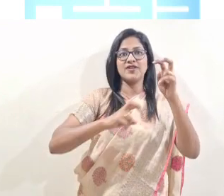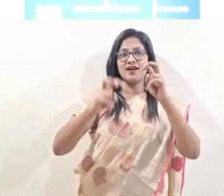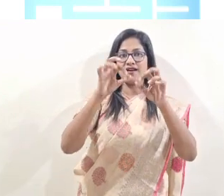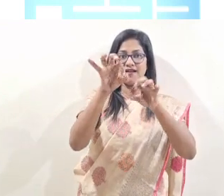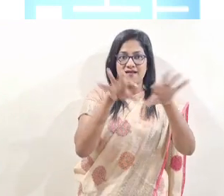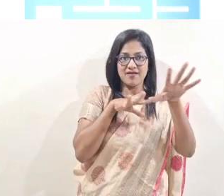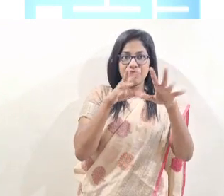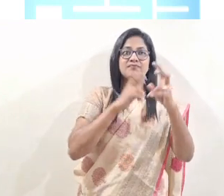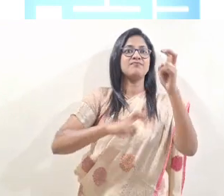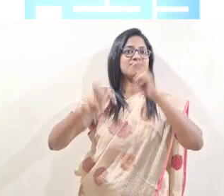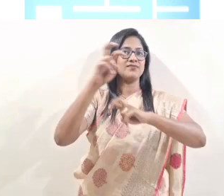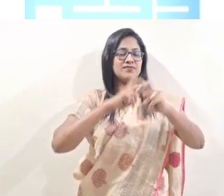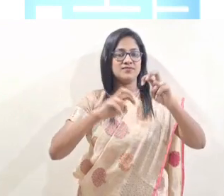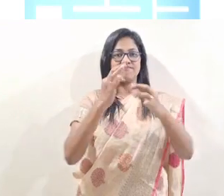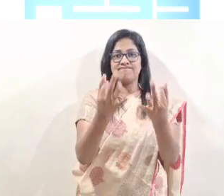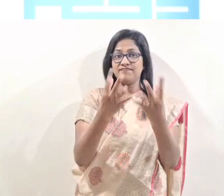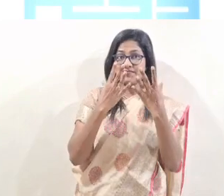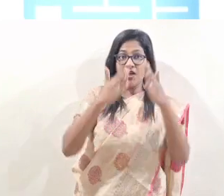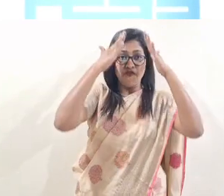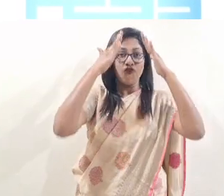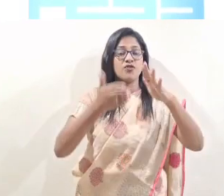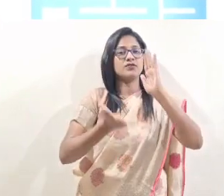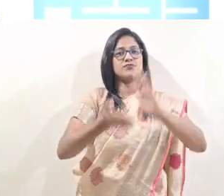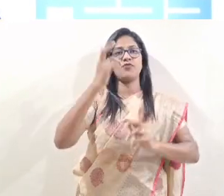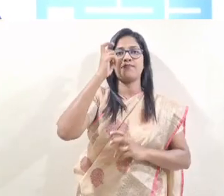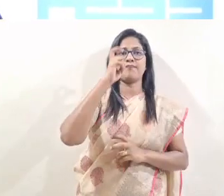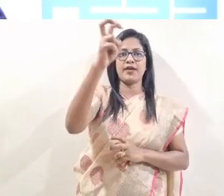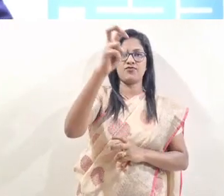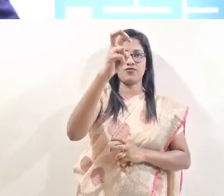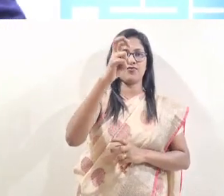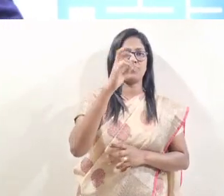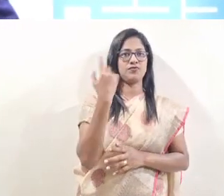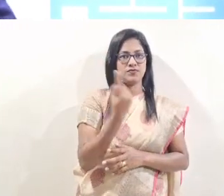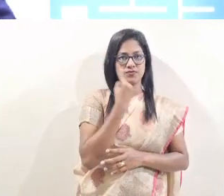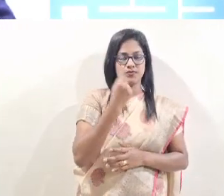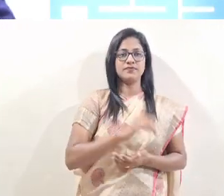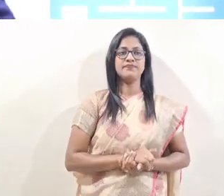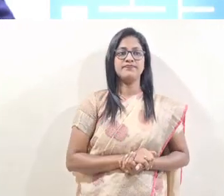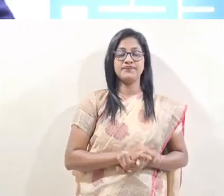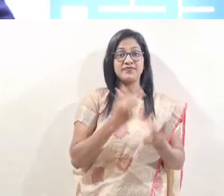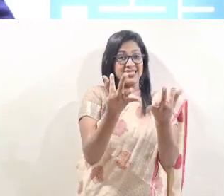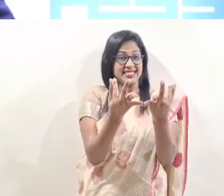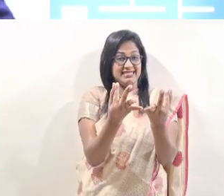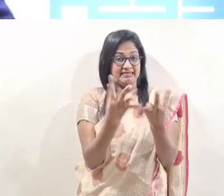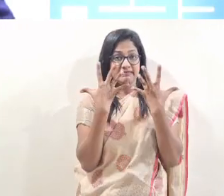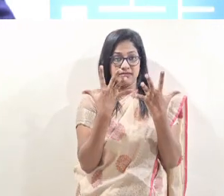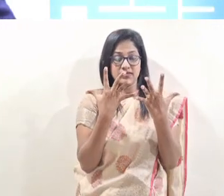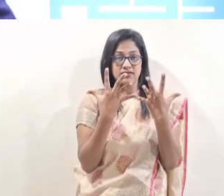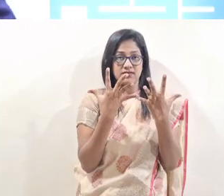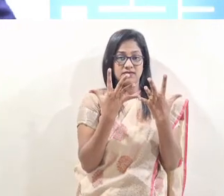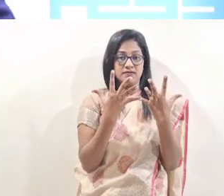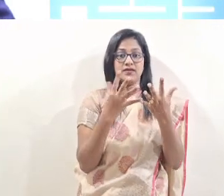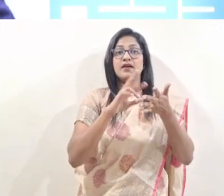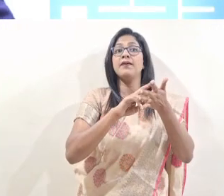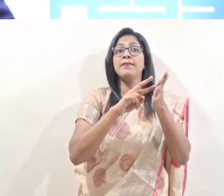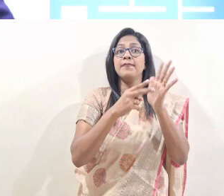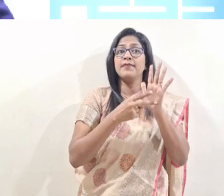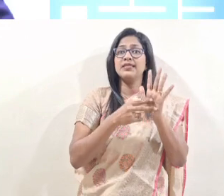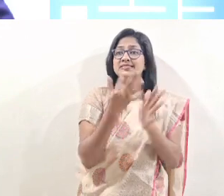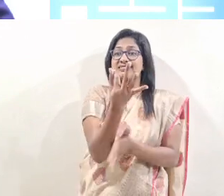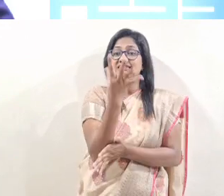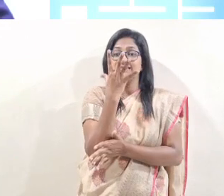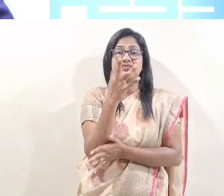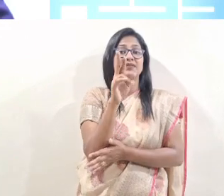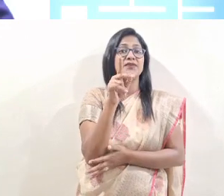special focus on metro rail. Resilience, what exactly